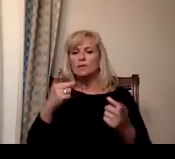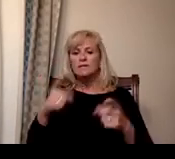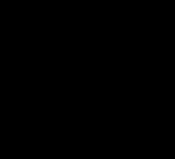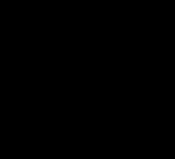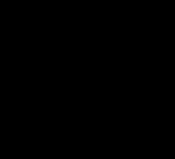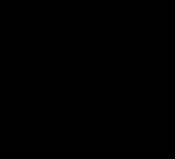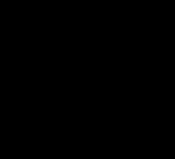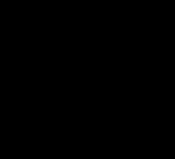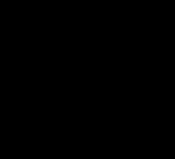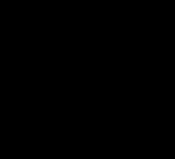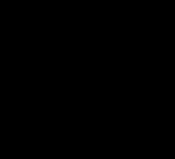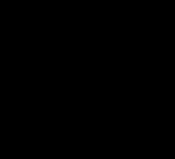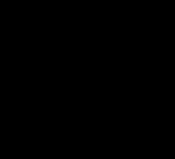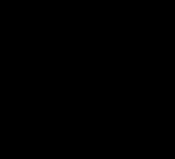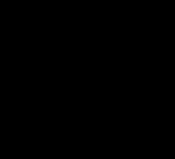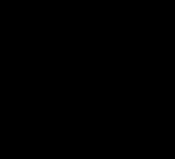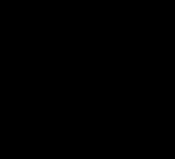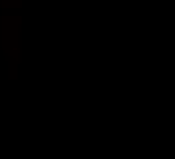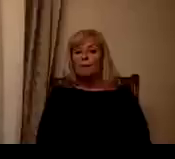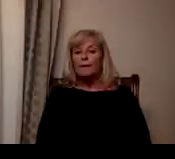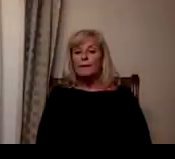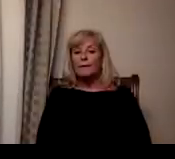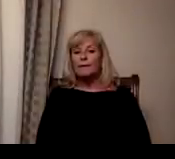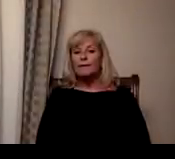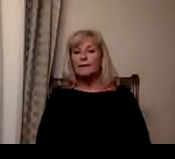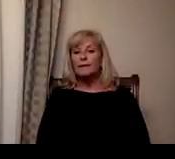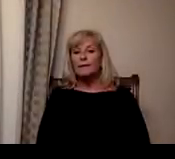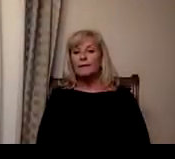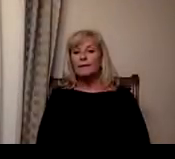Hang on 1 second. Oh.